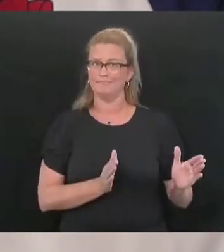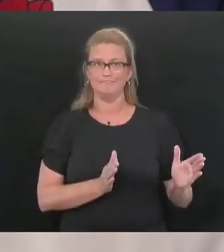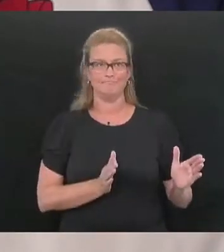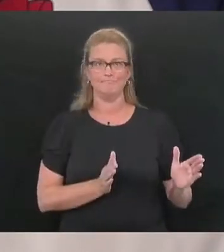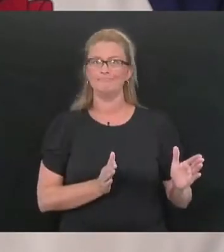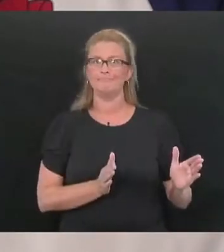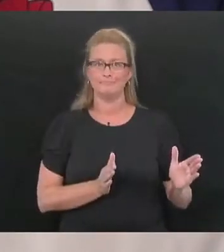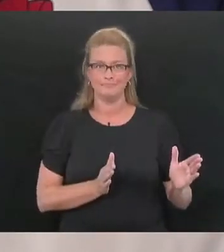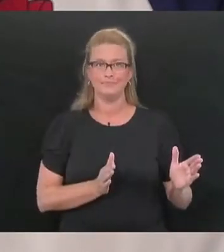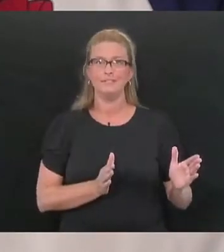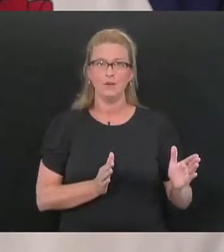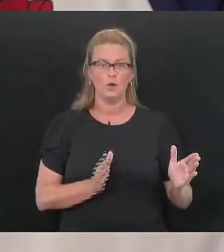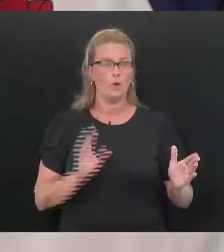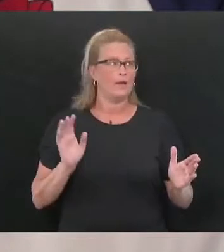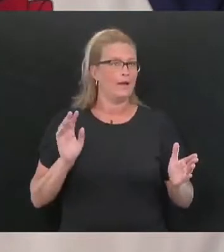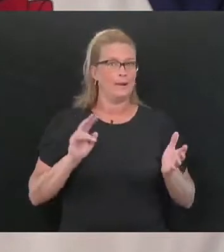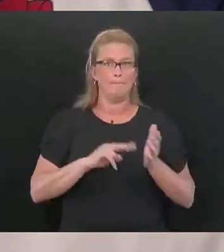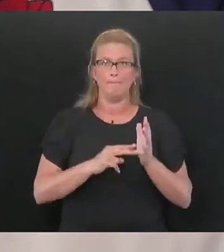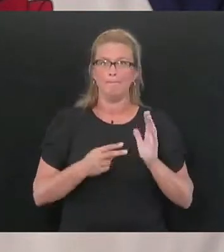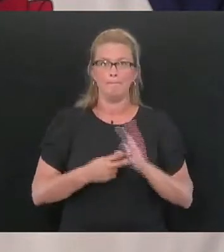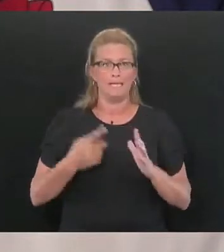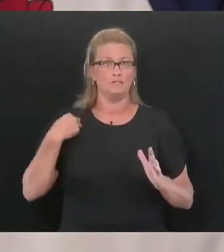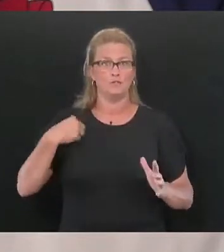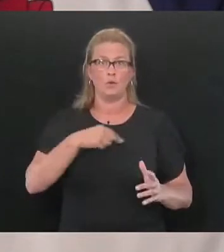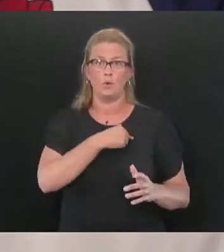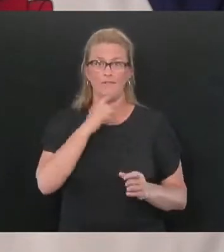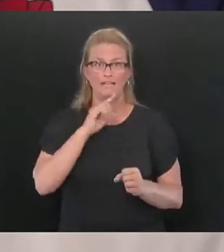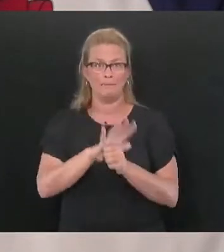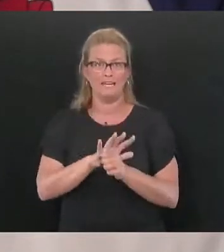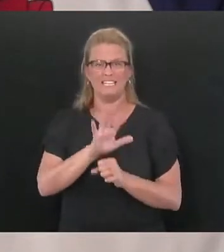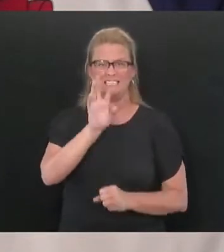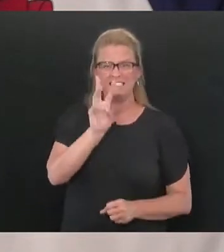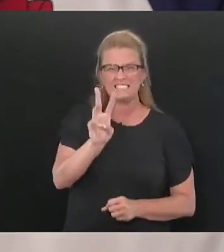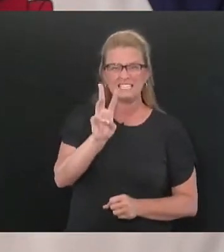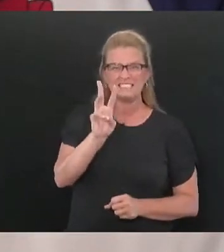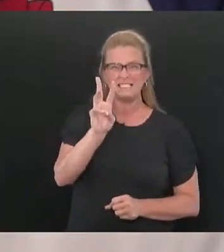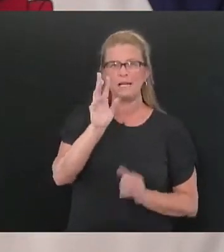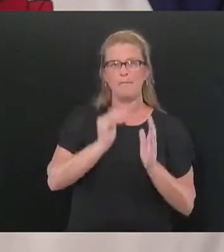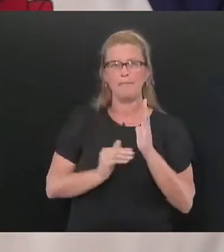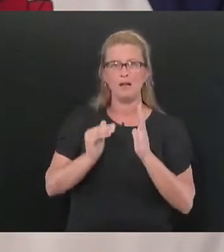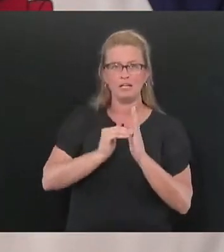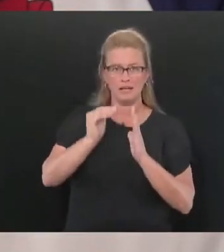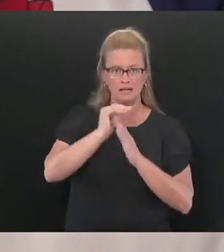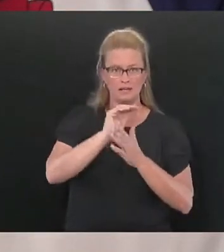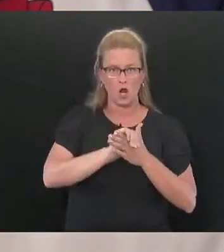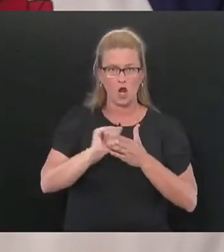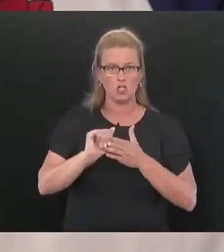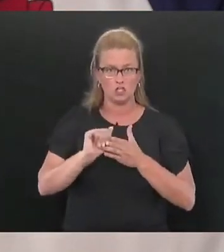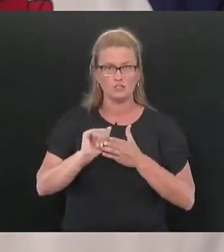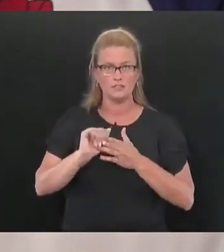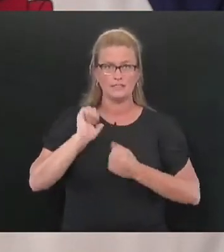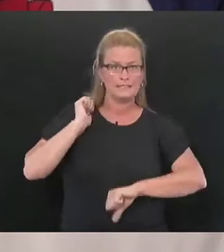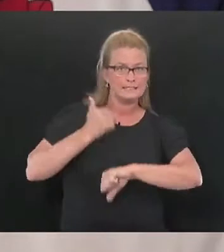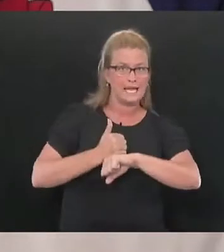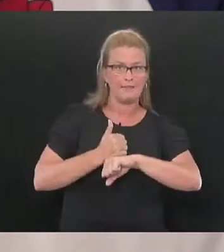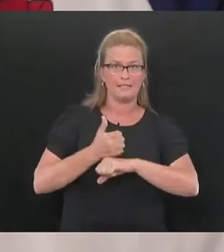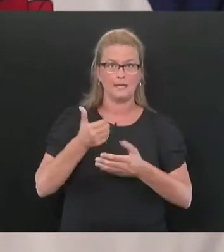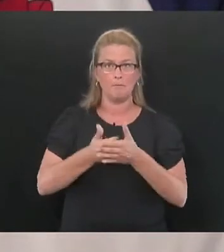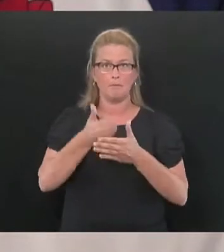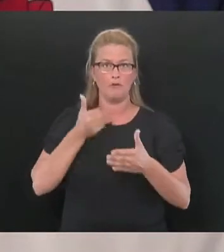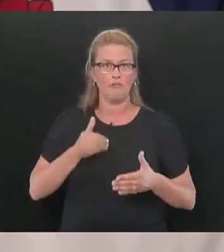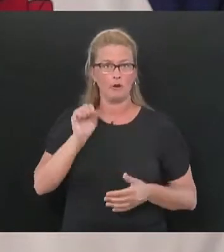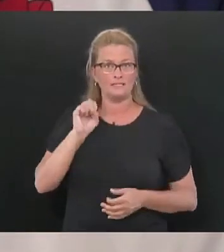where we have basically committed $6 million to pull this off by September the